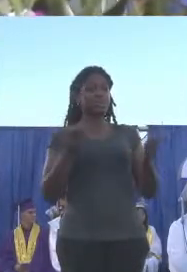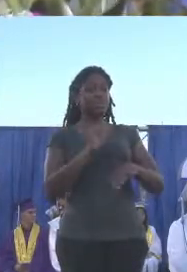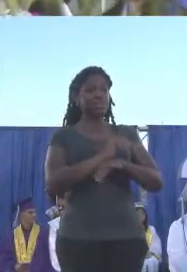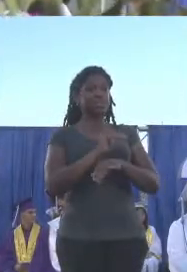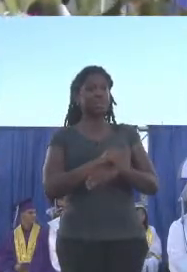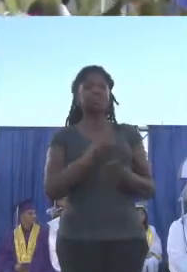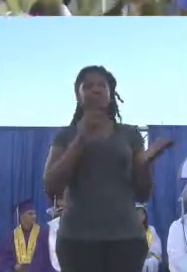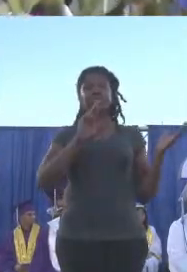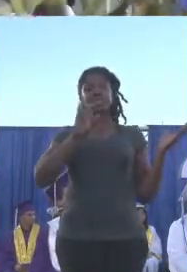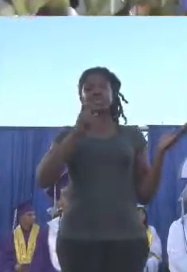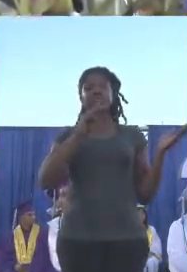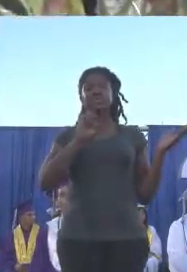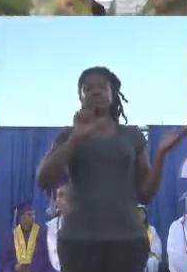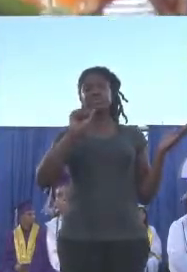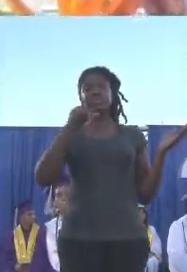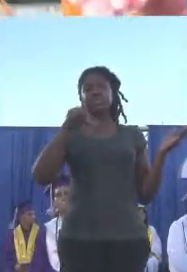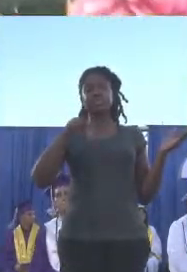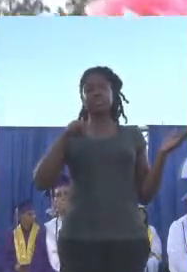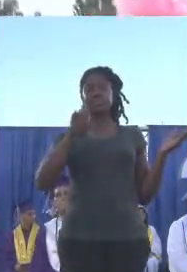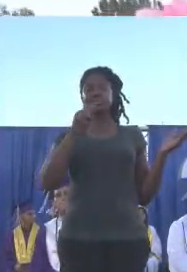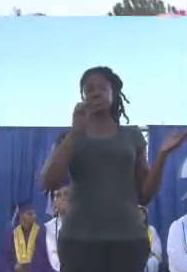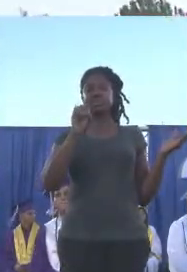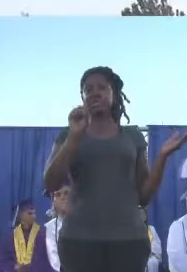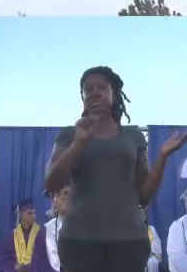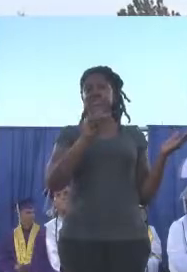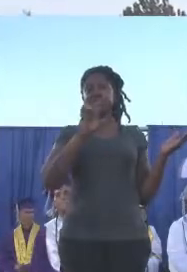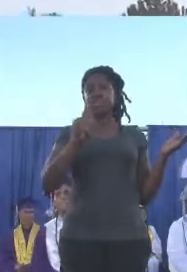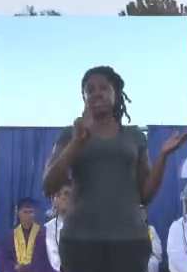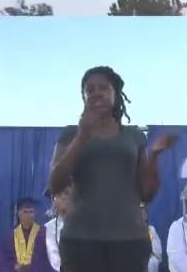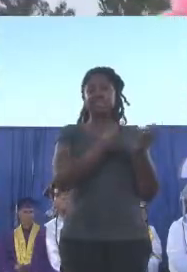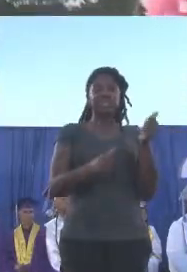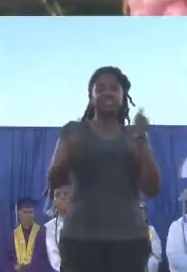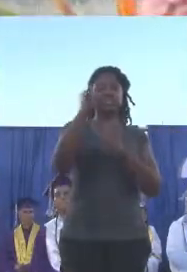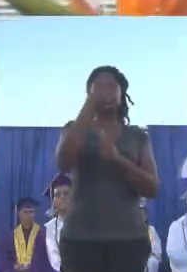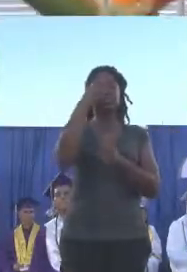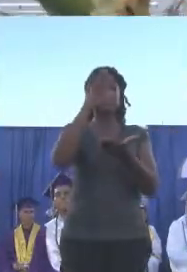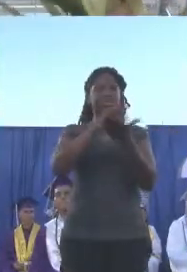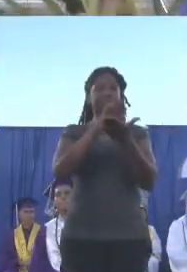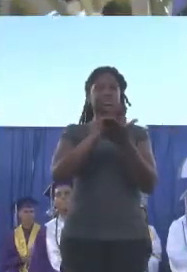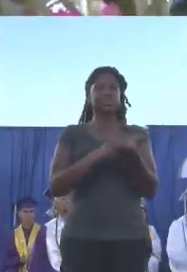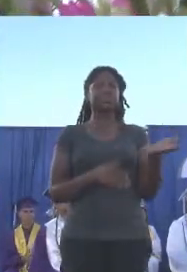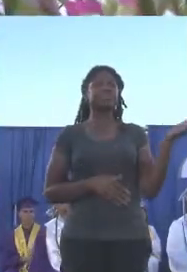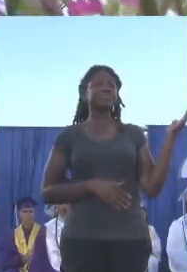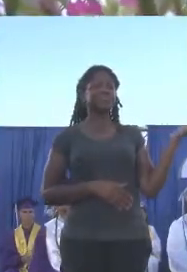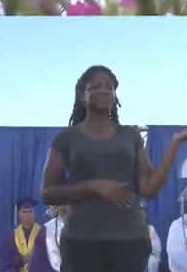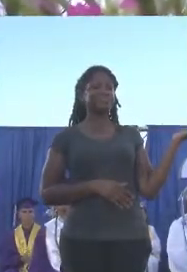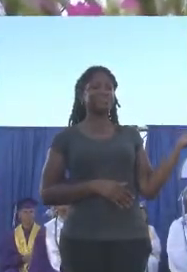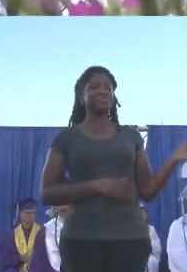Dr. Jaime Aquino, SAISD, Superintendent of Schools.